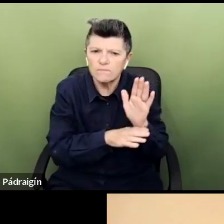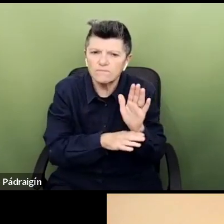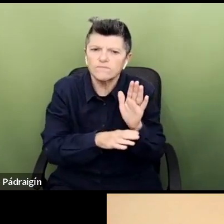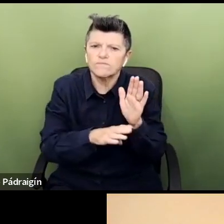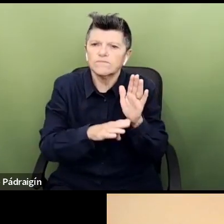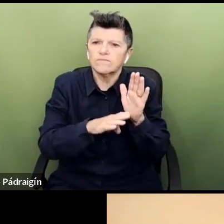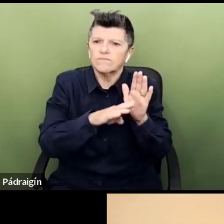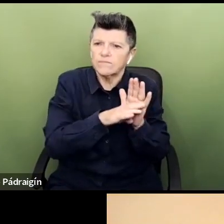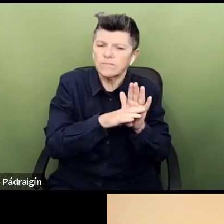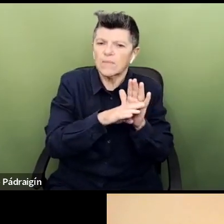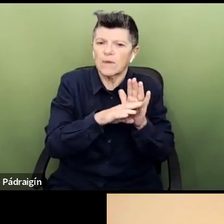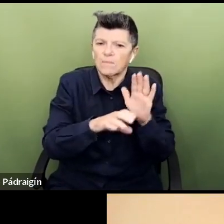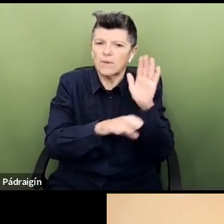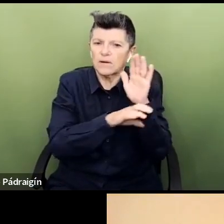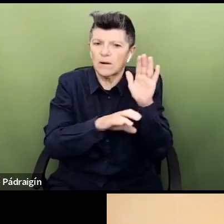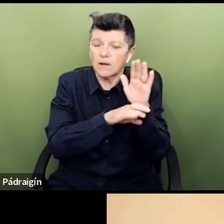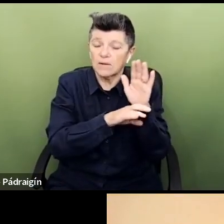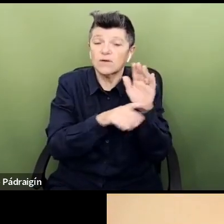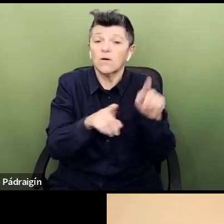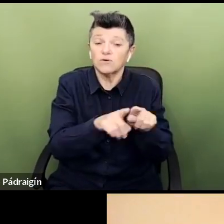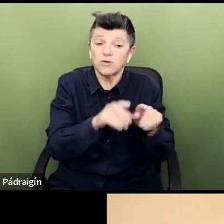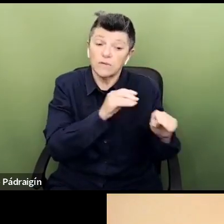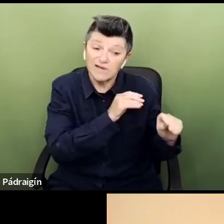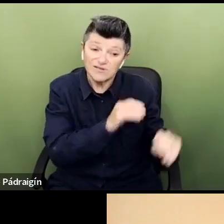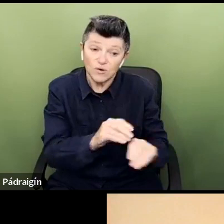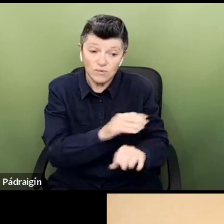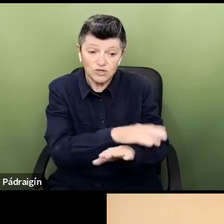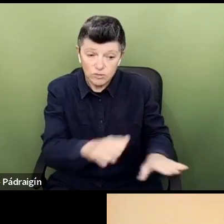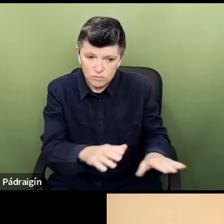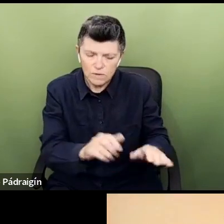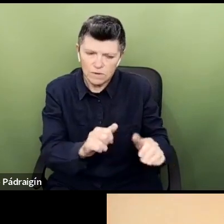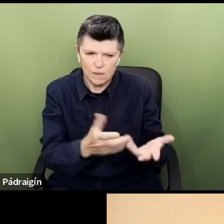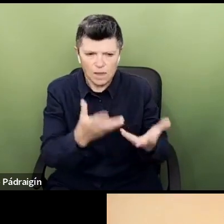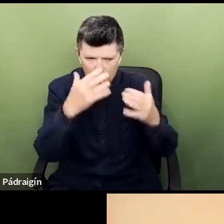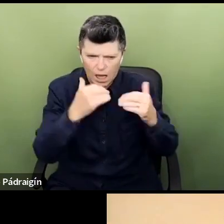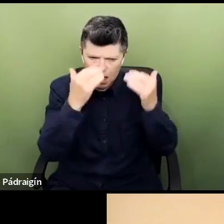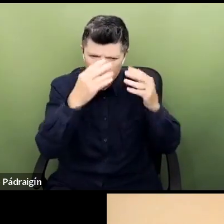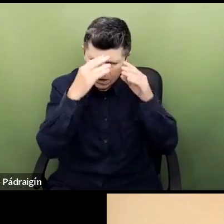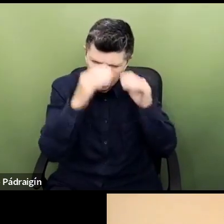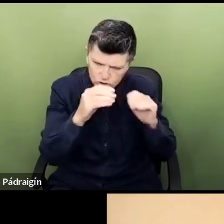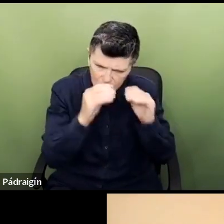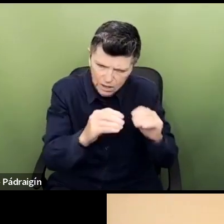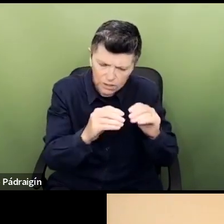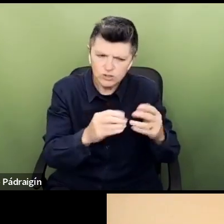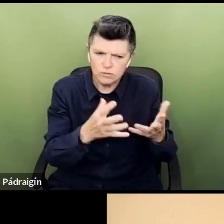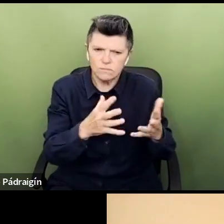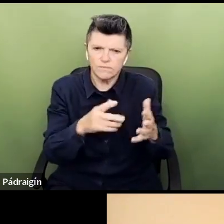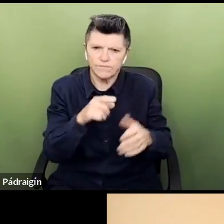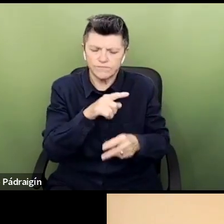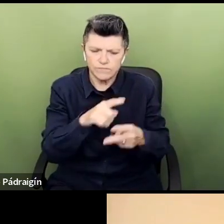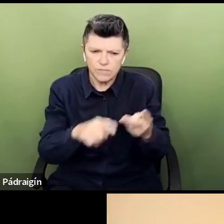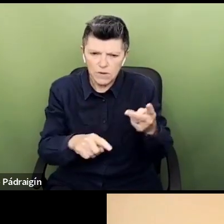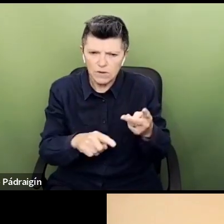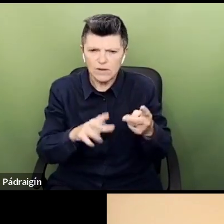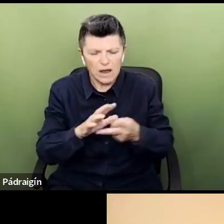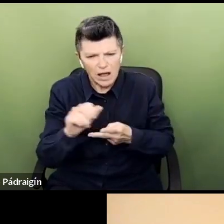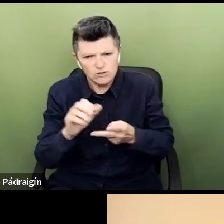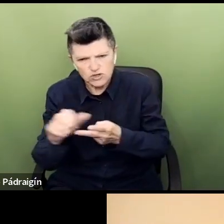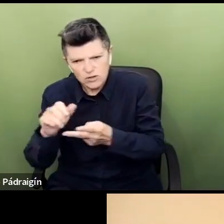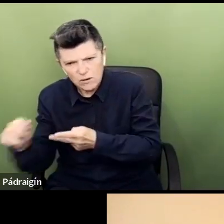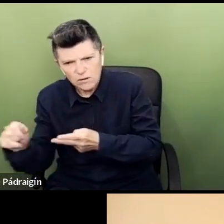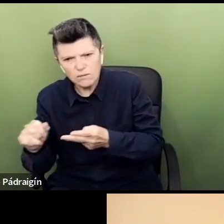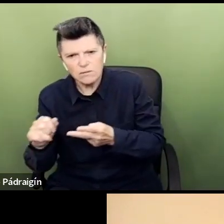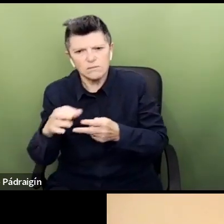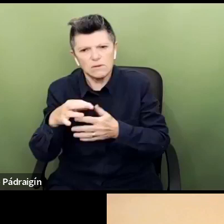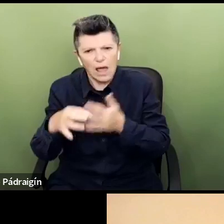they taught their children the values of higher education, exposure to, you know, all kinds of cultural capital